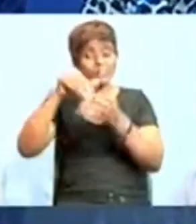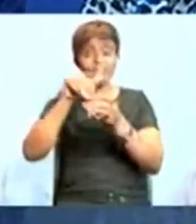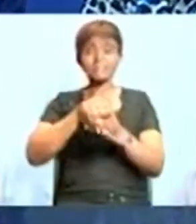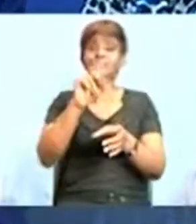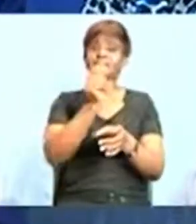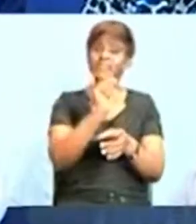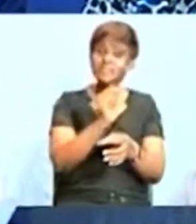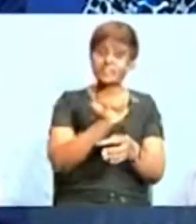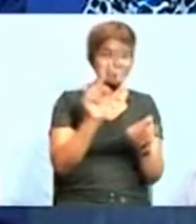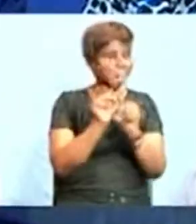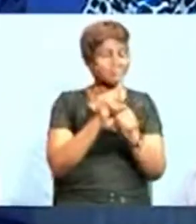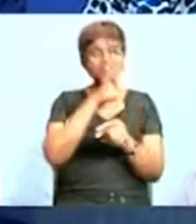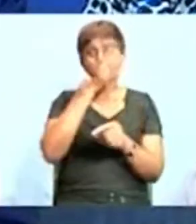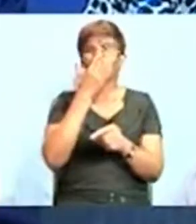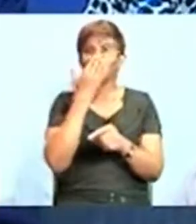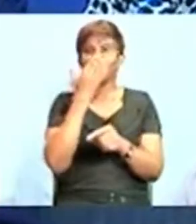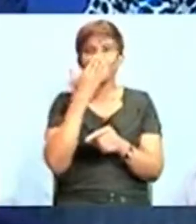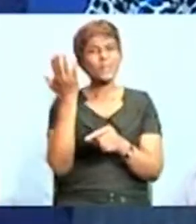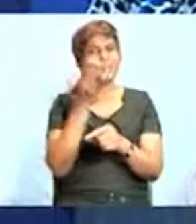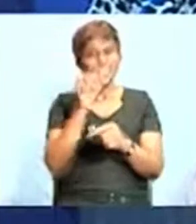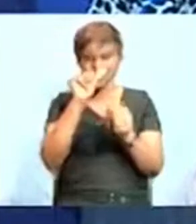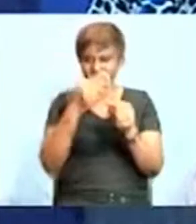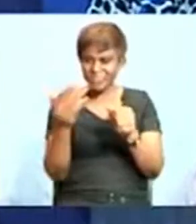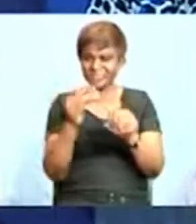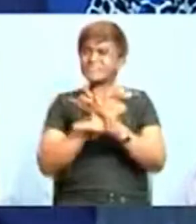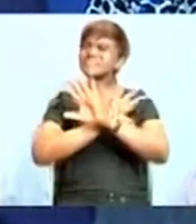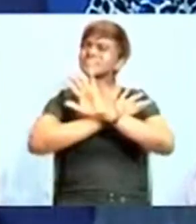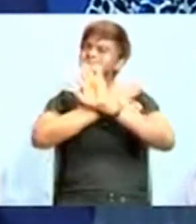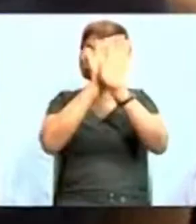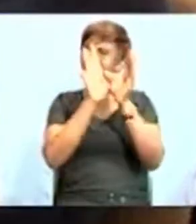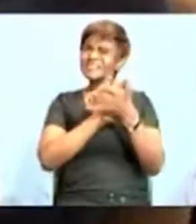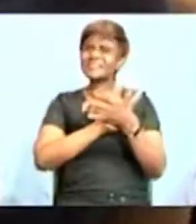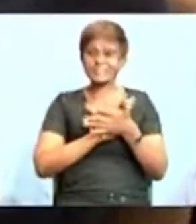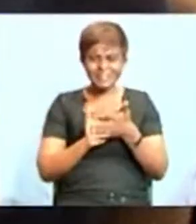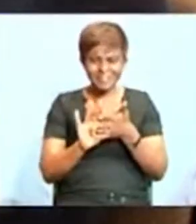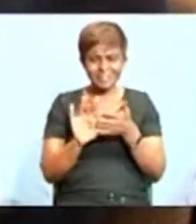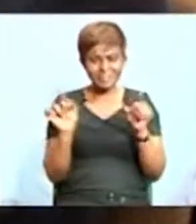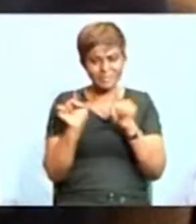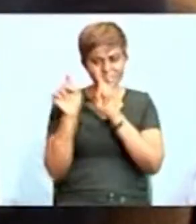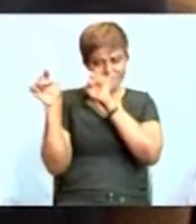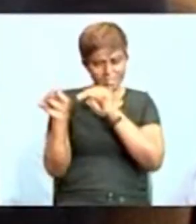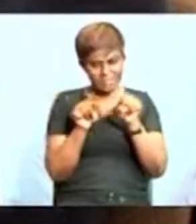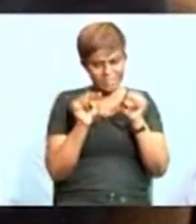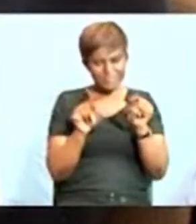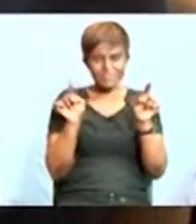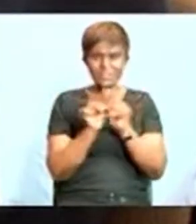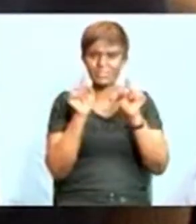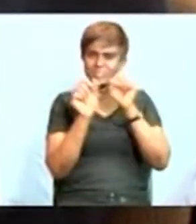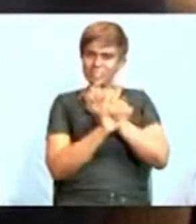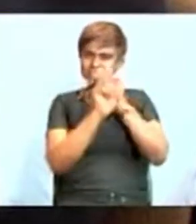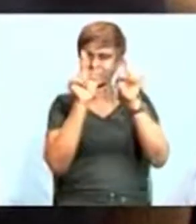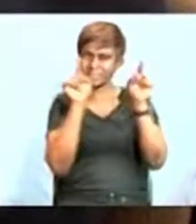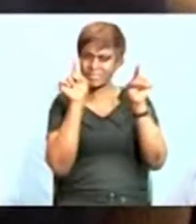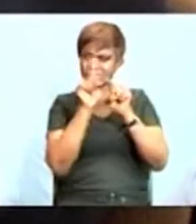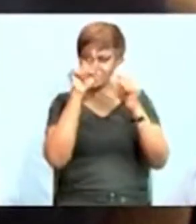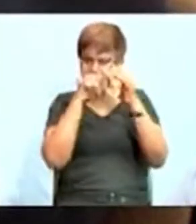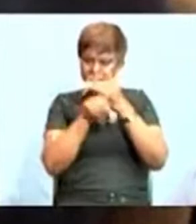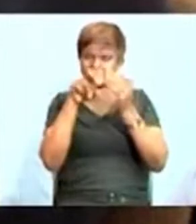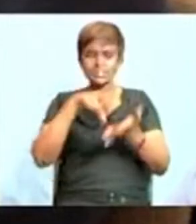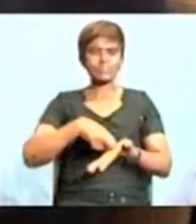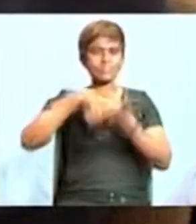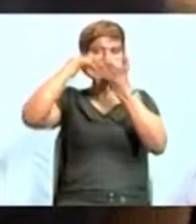toilet, there was no smell. Everything was sparkling clean. And when we come here, you'll be amazed just to go in our lift